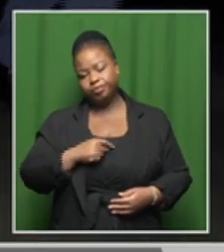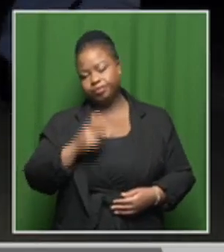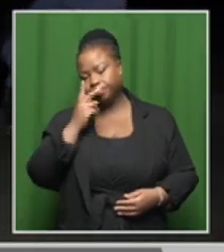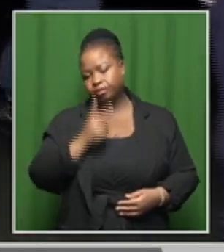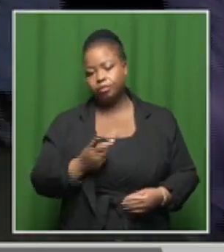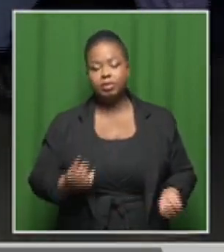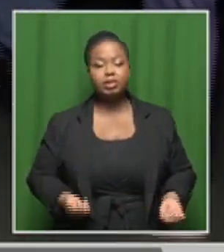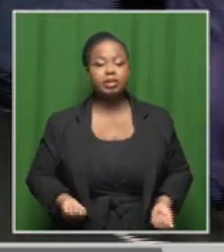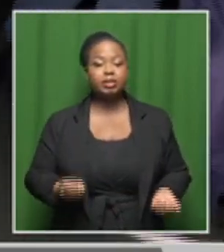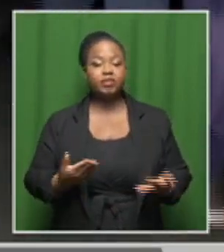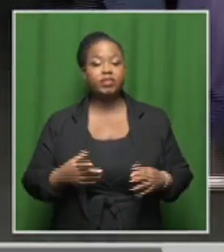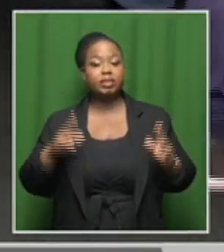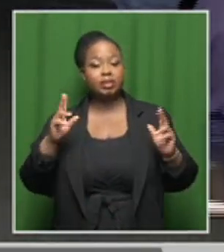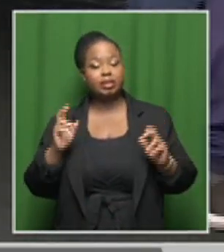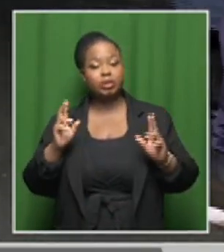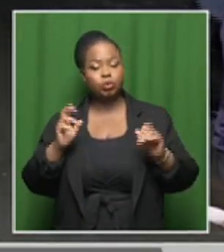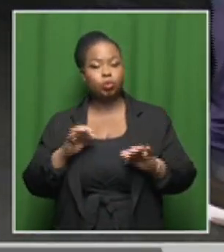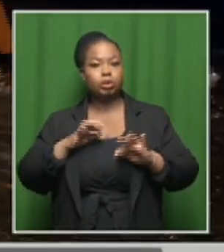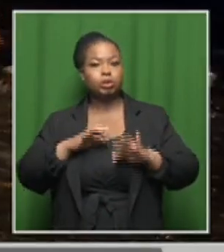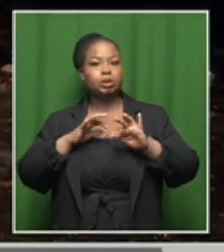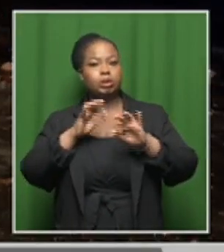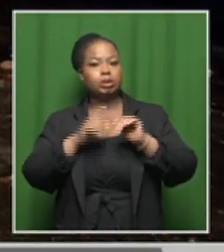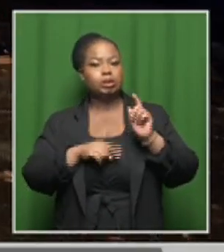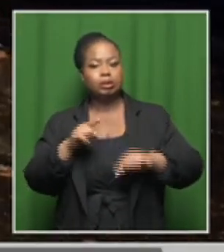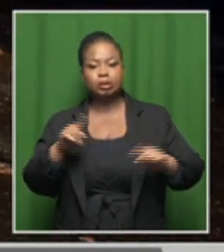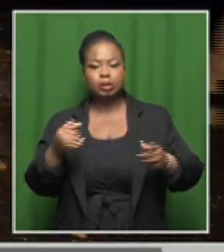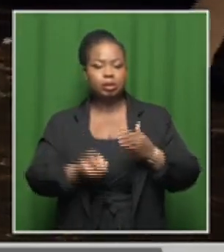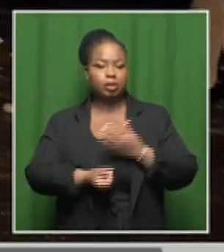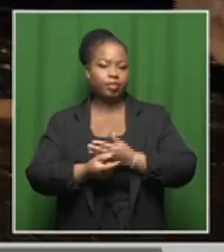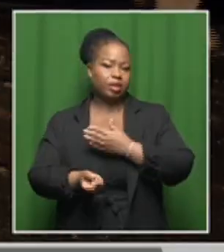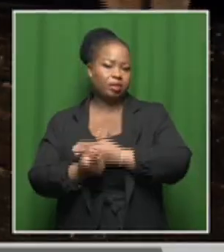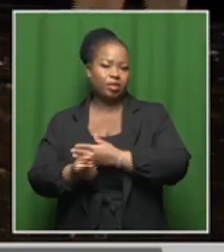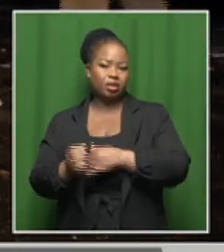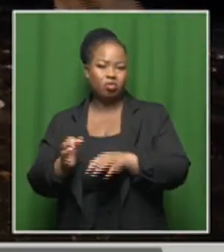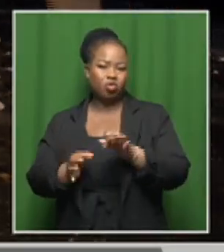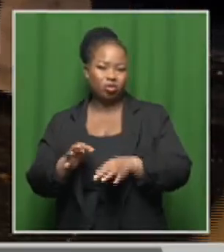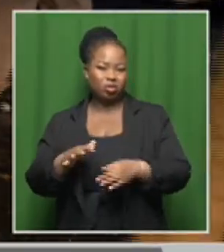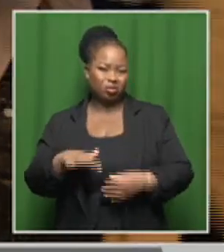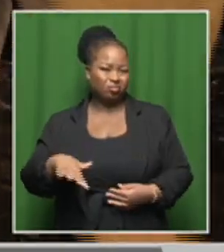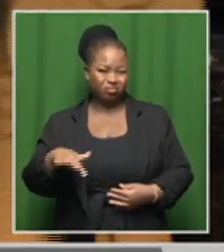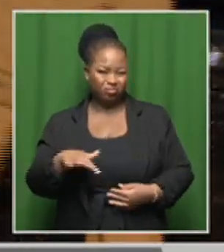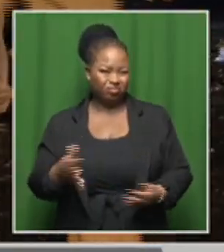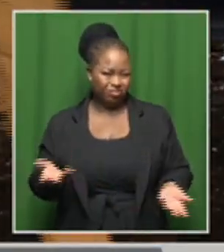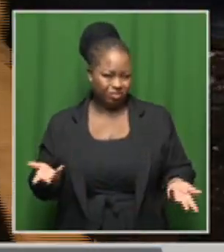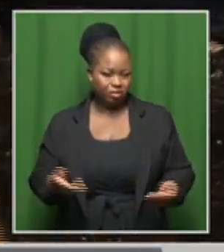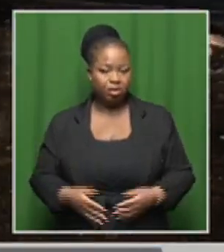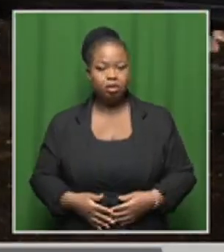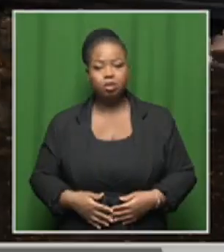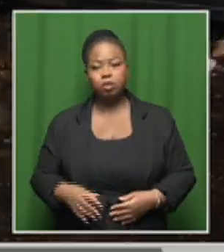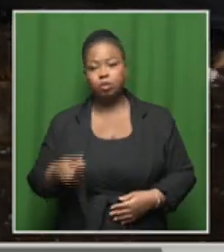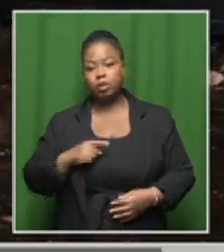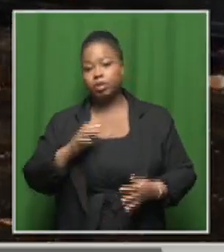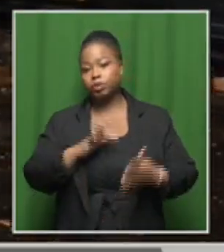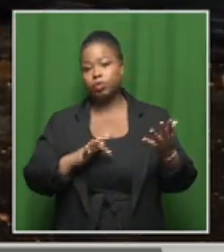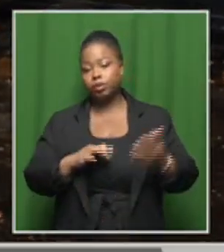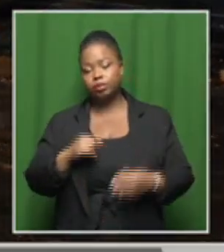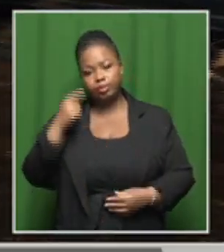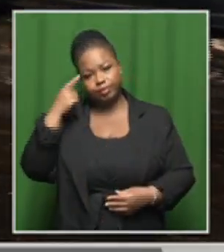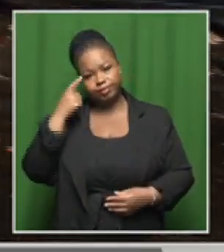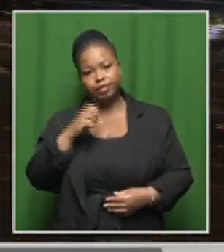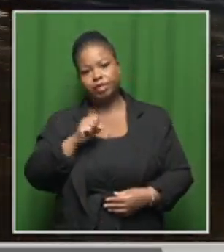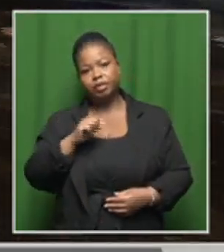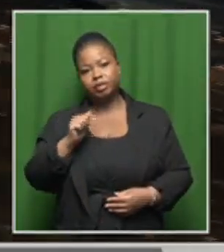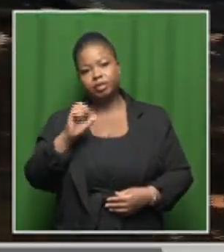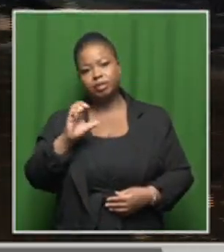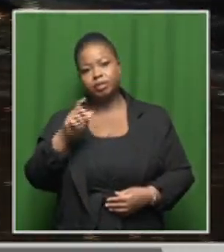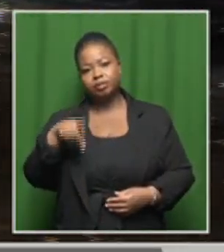delivery issues and the protests that are happening, just the overall political landscape as well. I mean, a story that comes to the fore is the SACP,